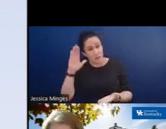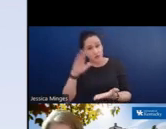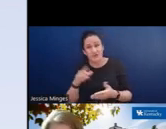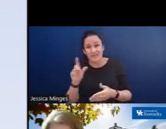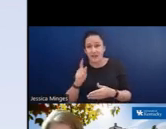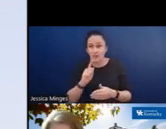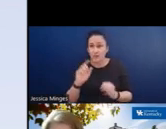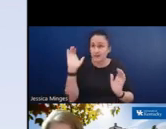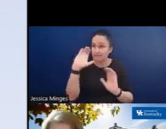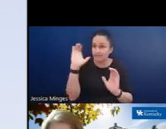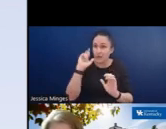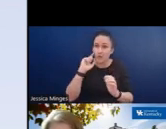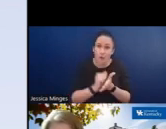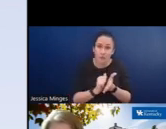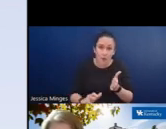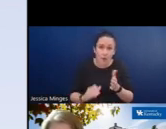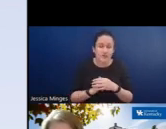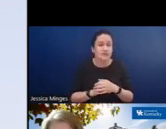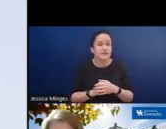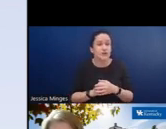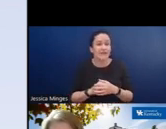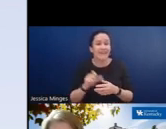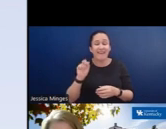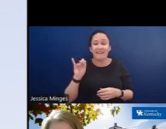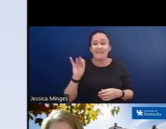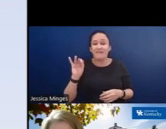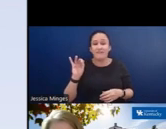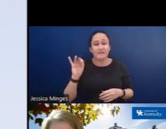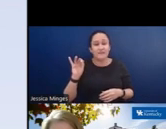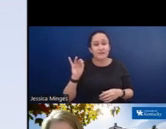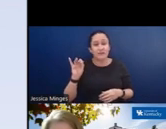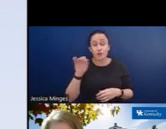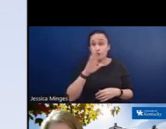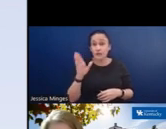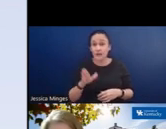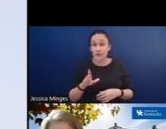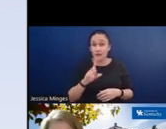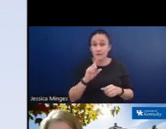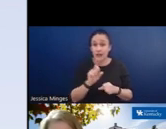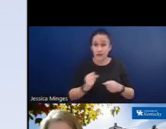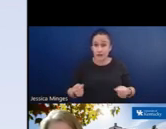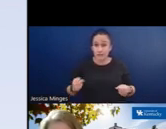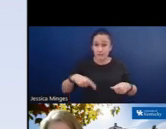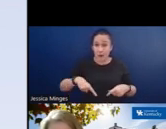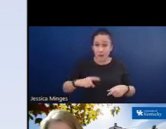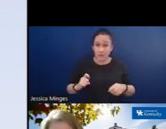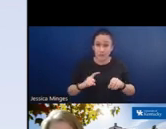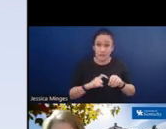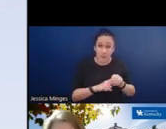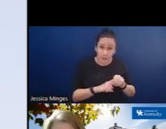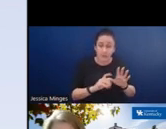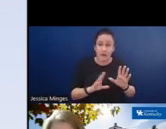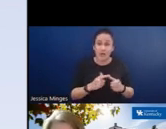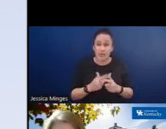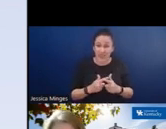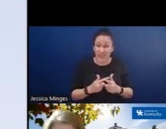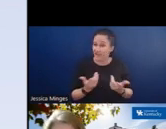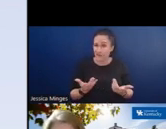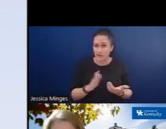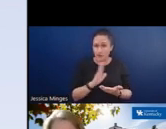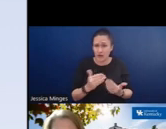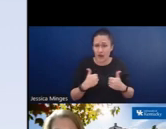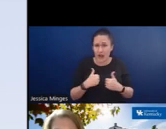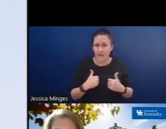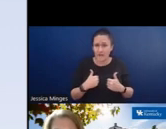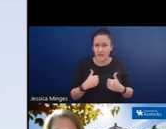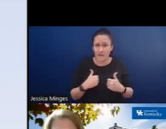out an abortion. So if you never ovulate, you don't have the opportunity for the sperm and the